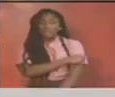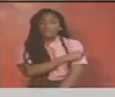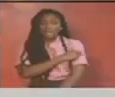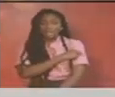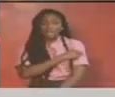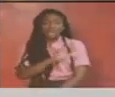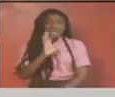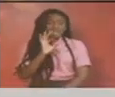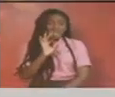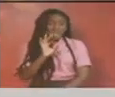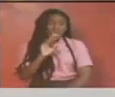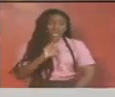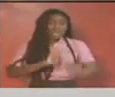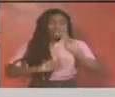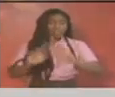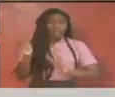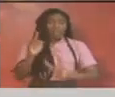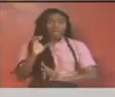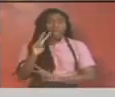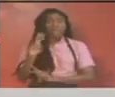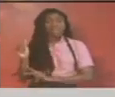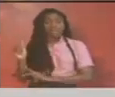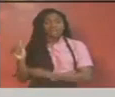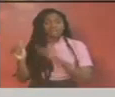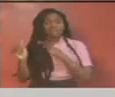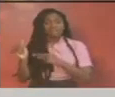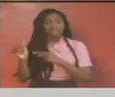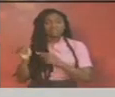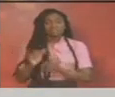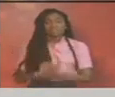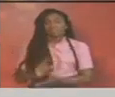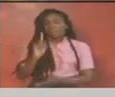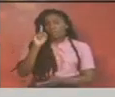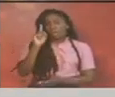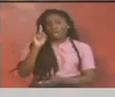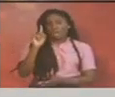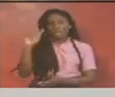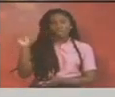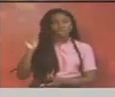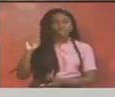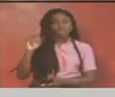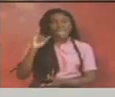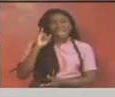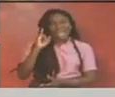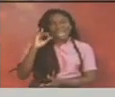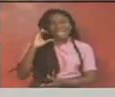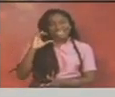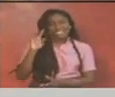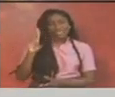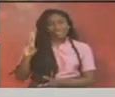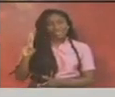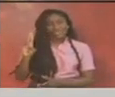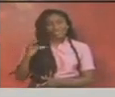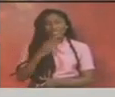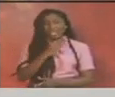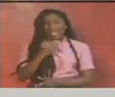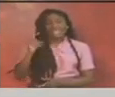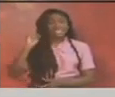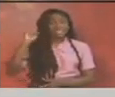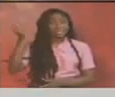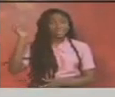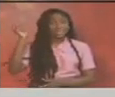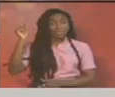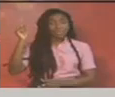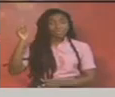those individuals are at the Covert Hospital and Multi-Training Facility, 1 of those persons in ICU, and at the Scarborough Regional Hospital